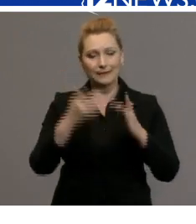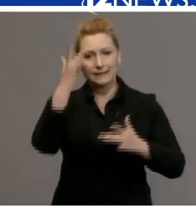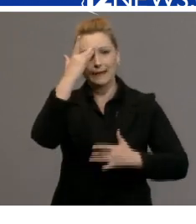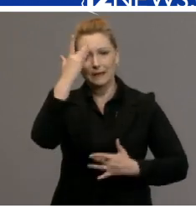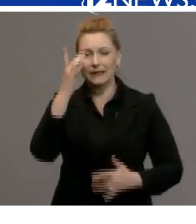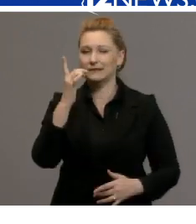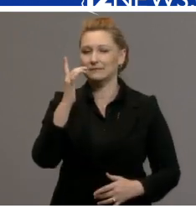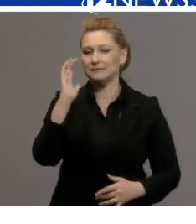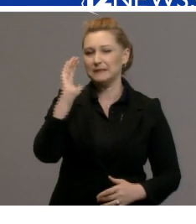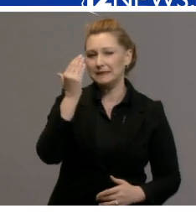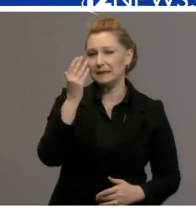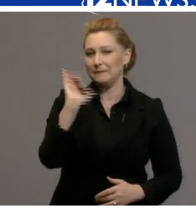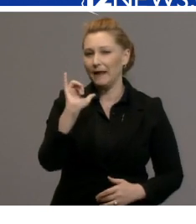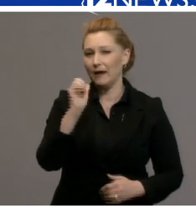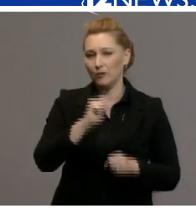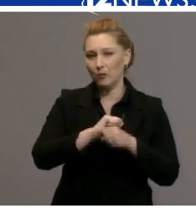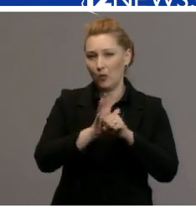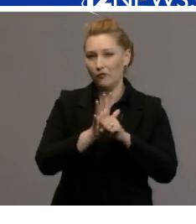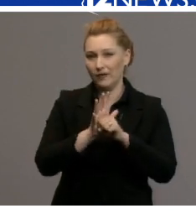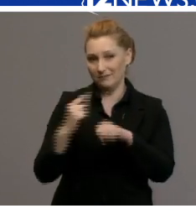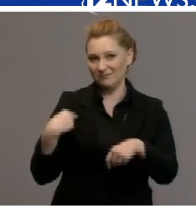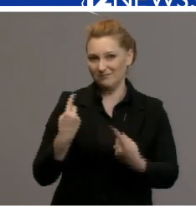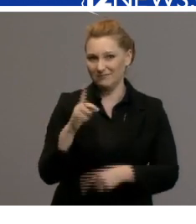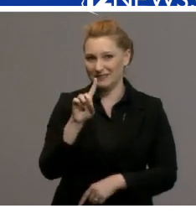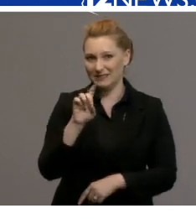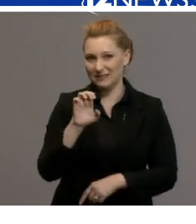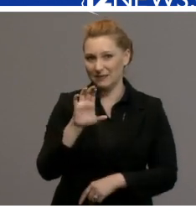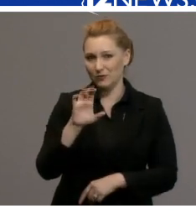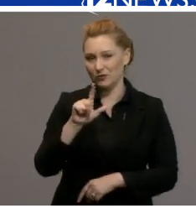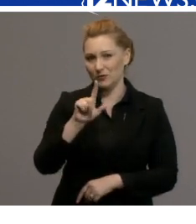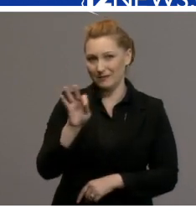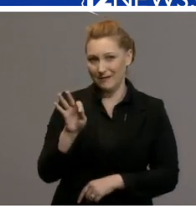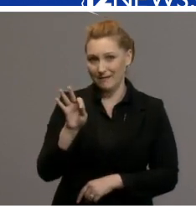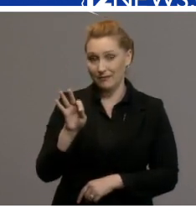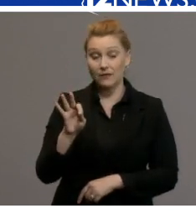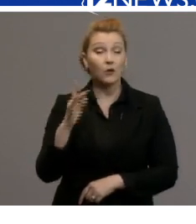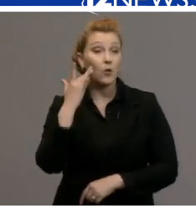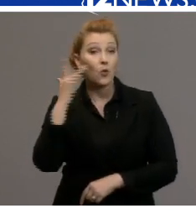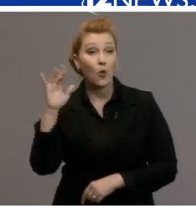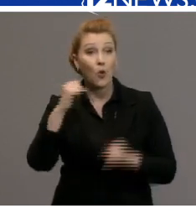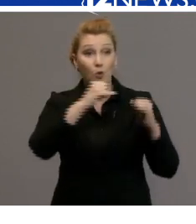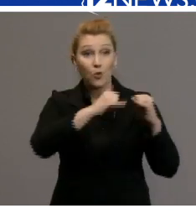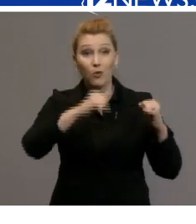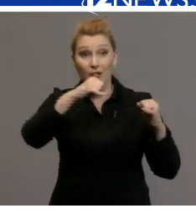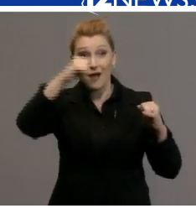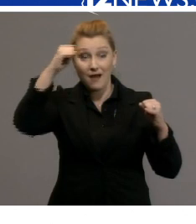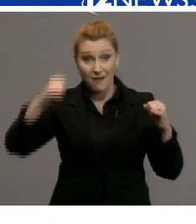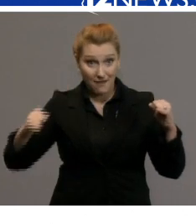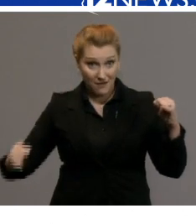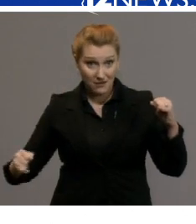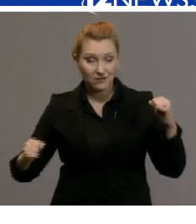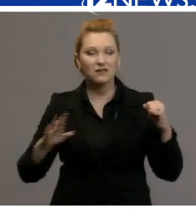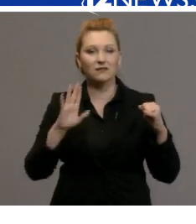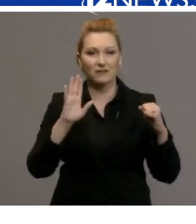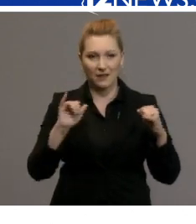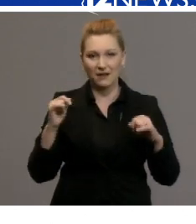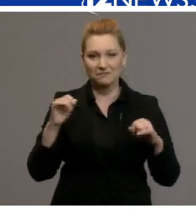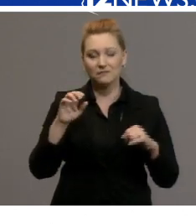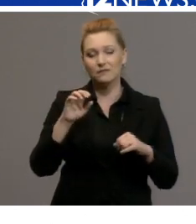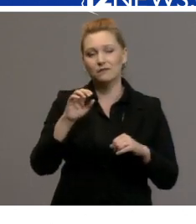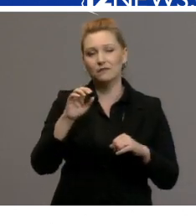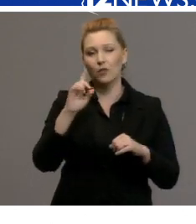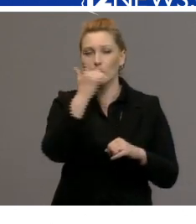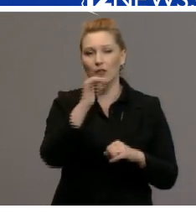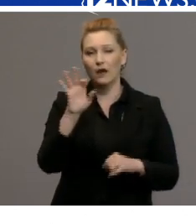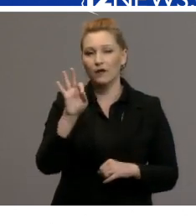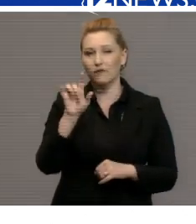December 29th. The gold line is influenza-like illnesses since December 29th. If you see the